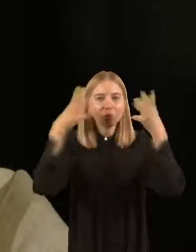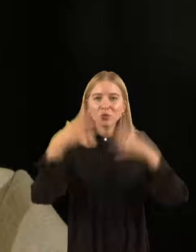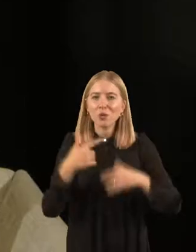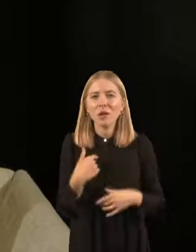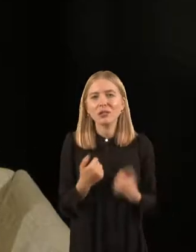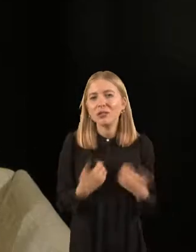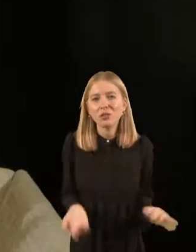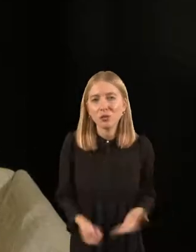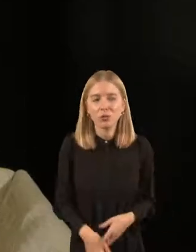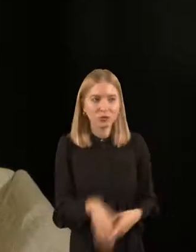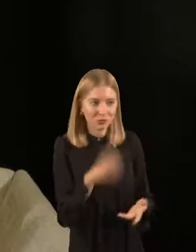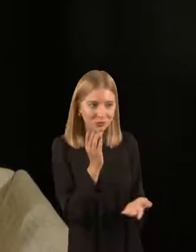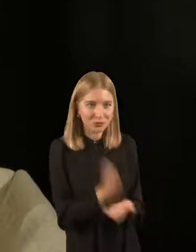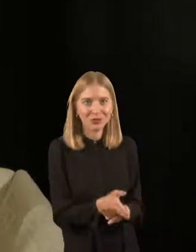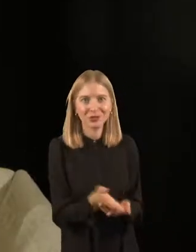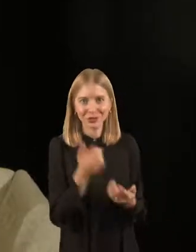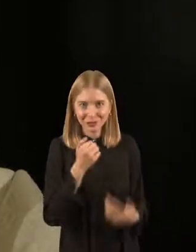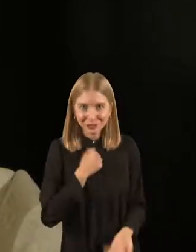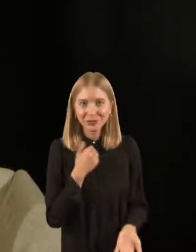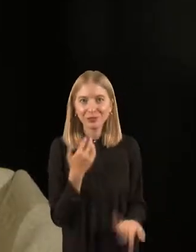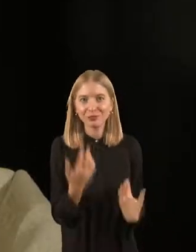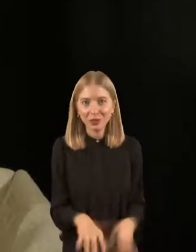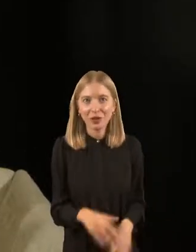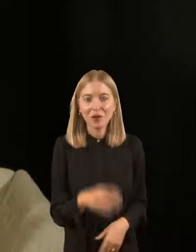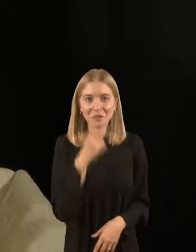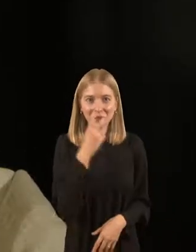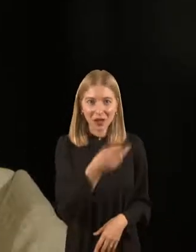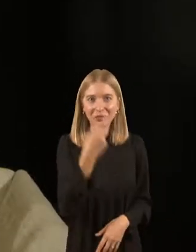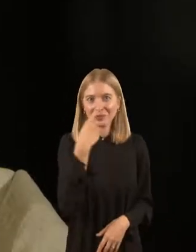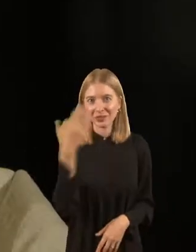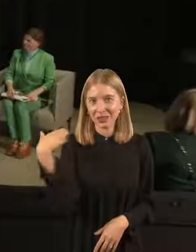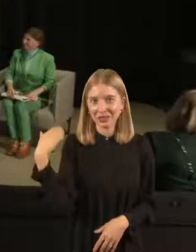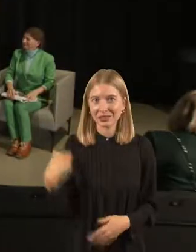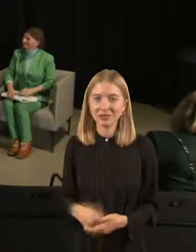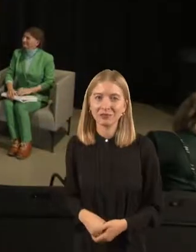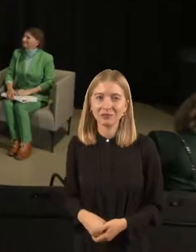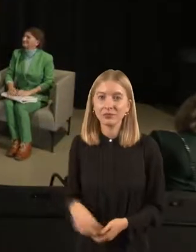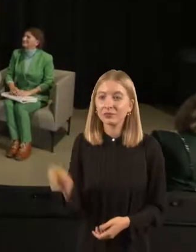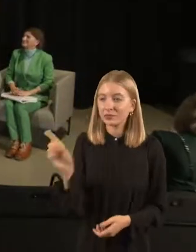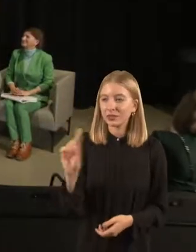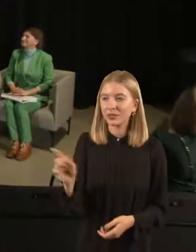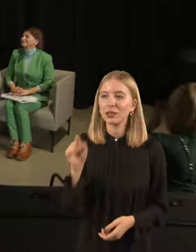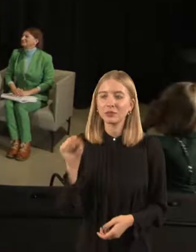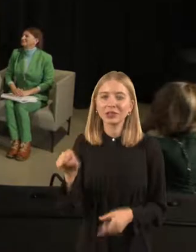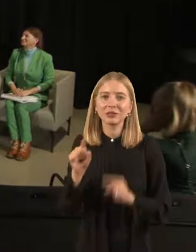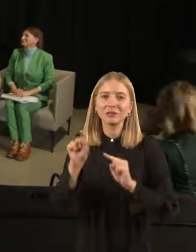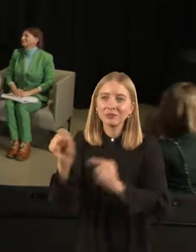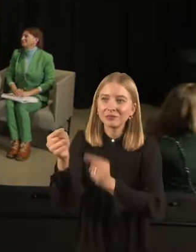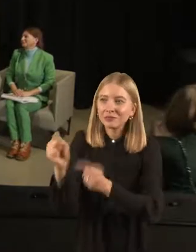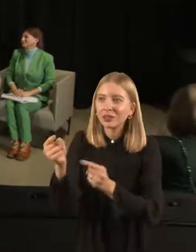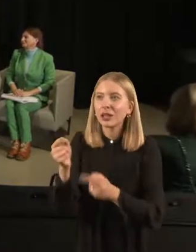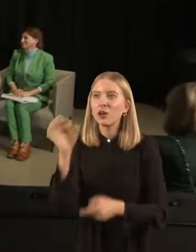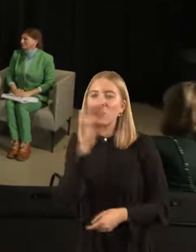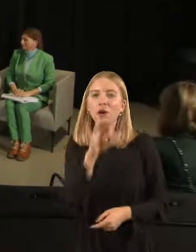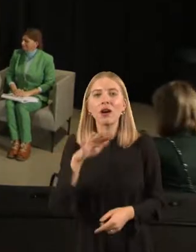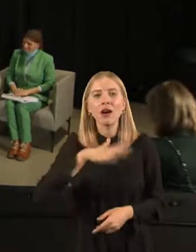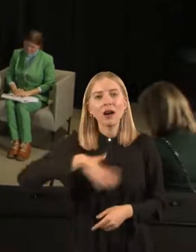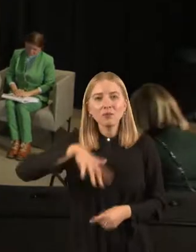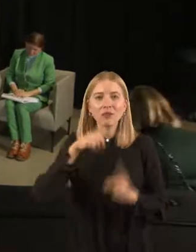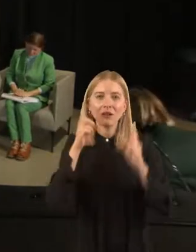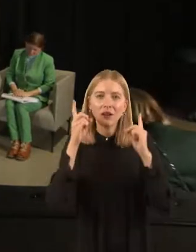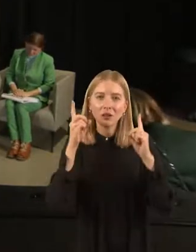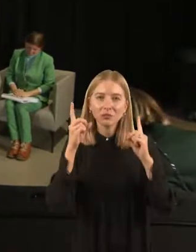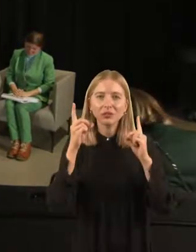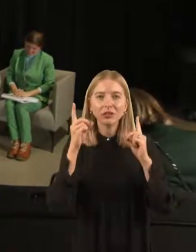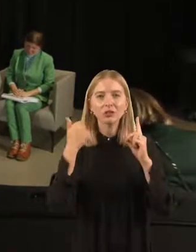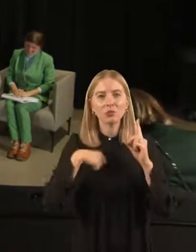that we don't have a culture of protest. Well, we do have a certain culture of protest. We saw it in recent